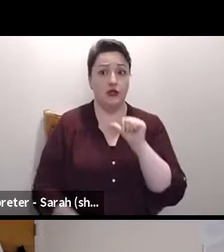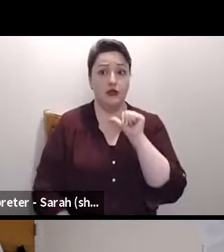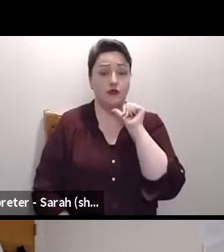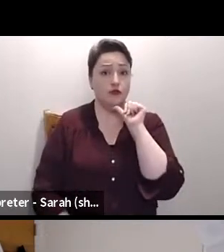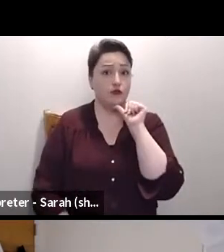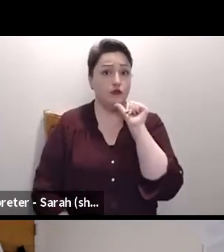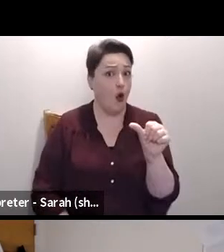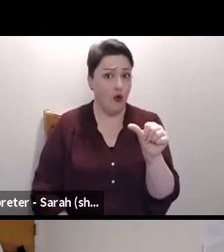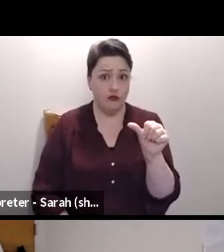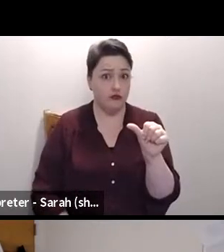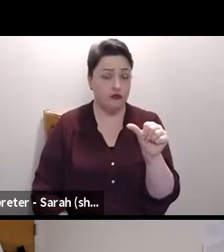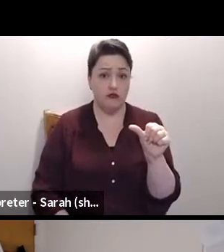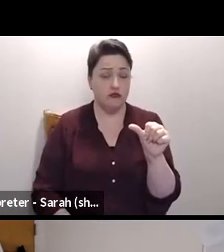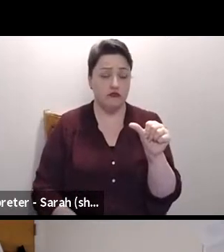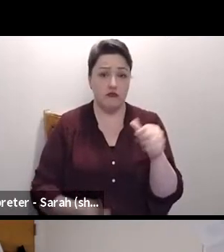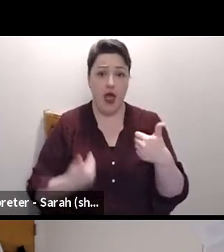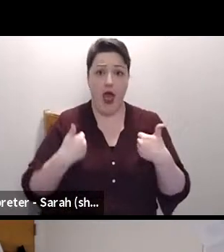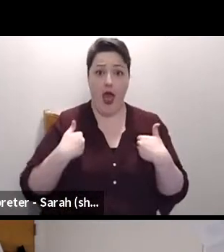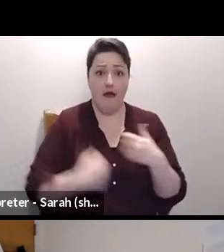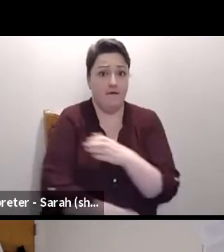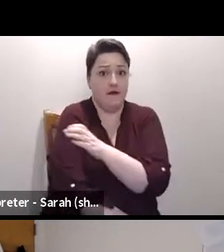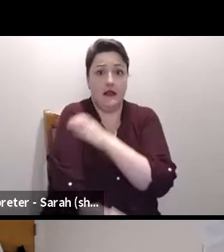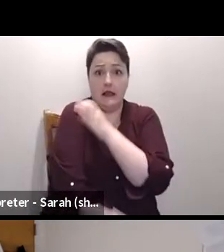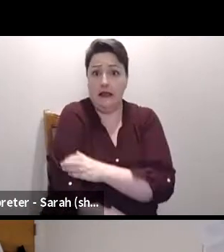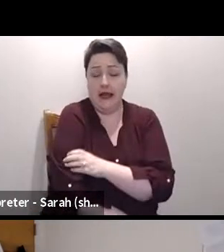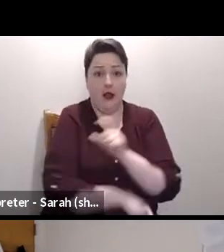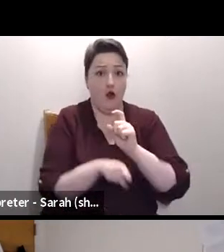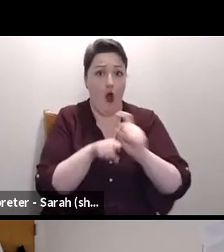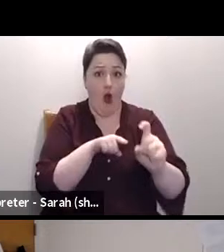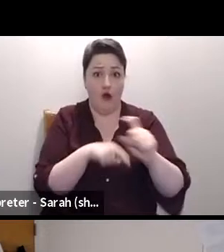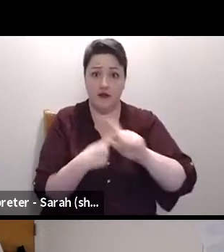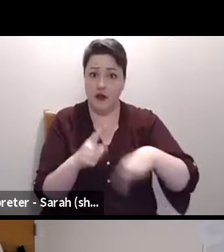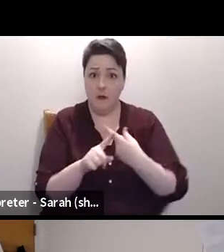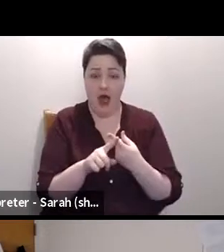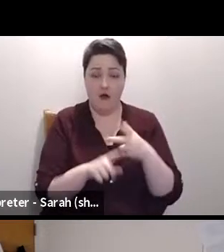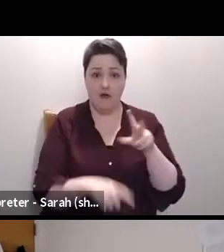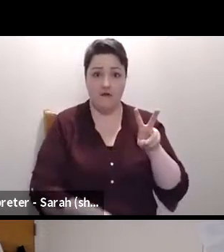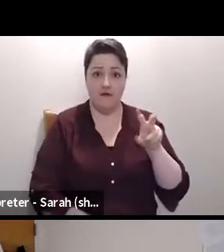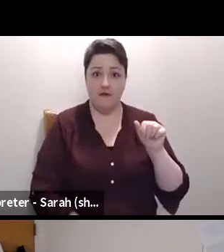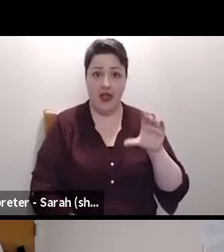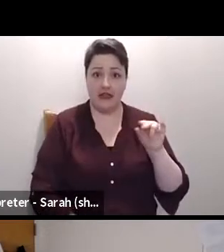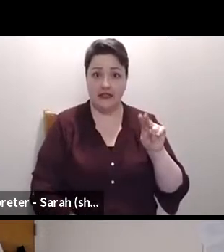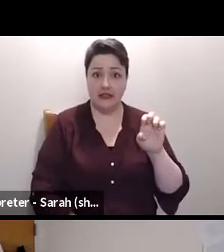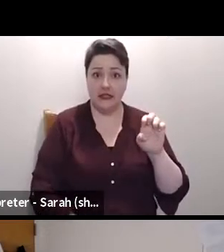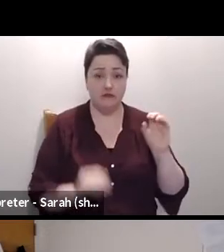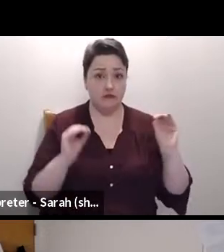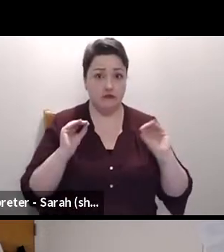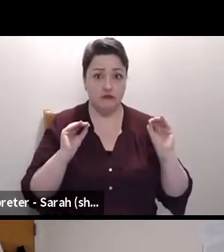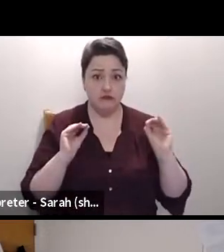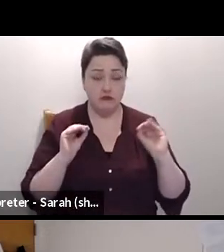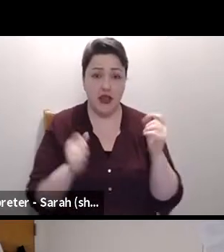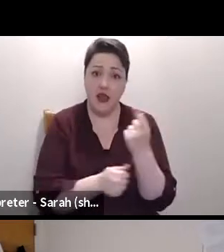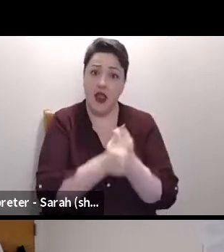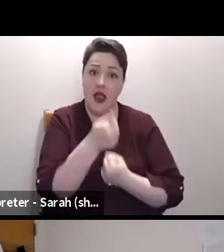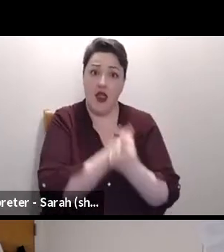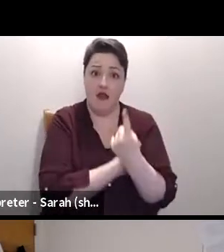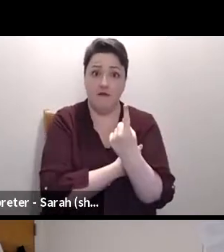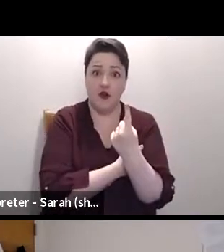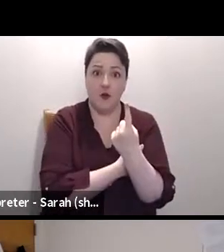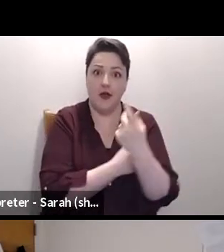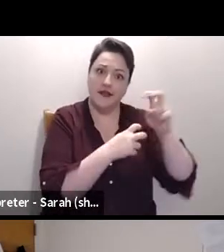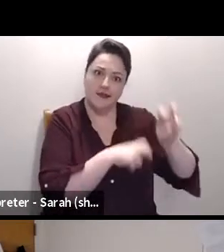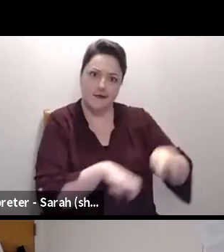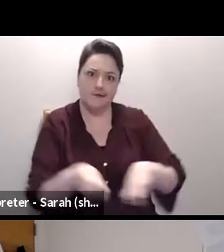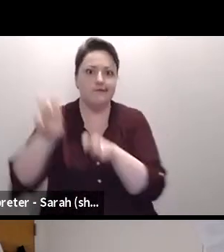actually do not do clinic calls anymore about vaccines. They go through everybody gets redirected to go through the major